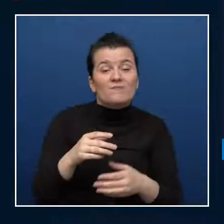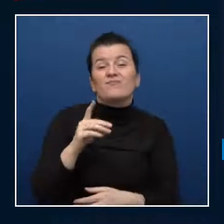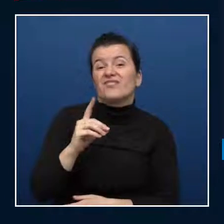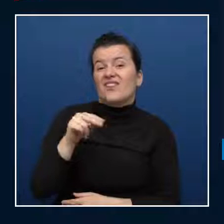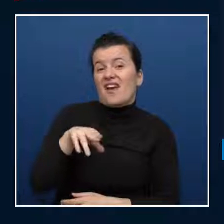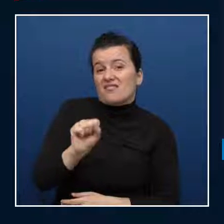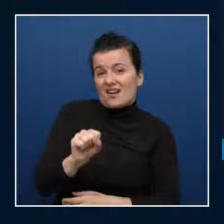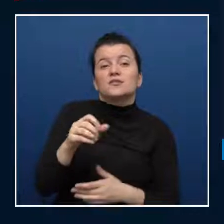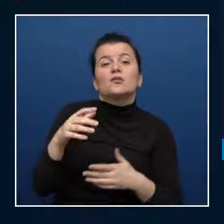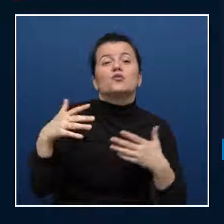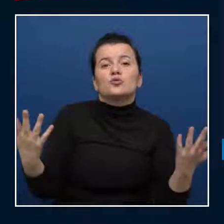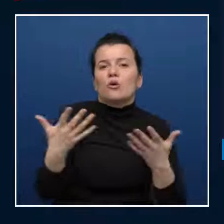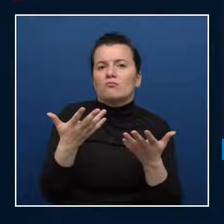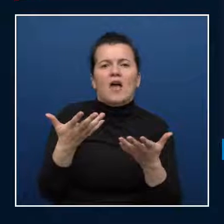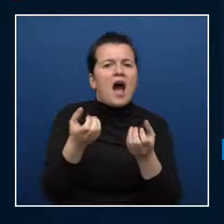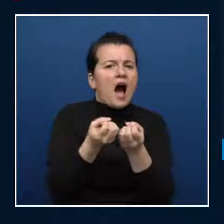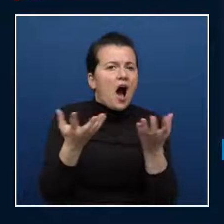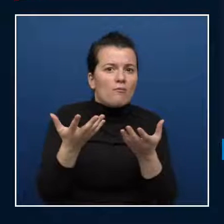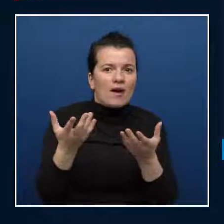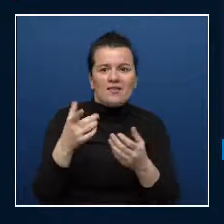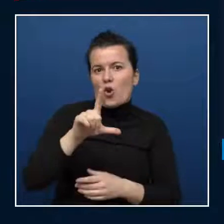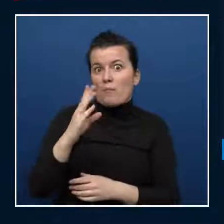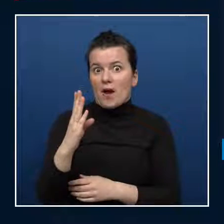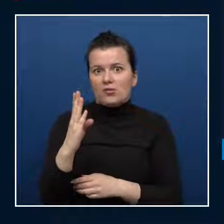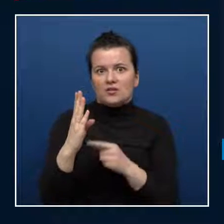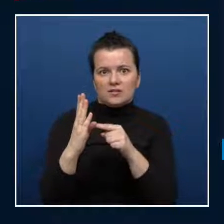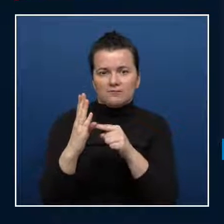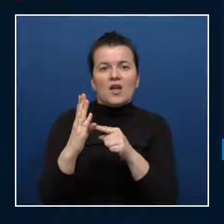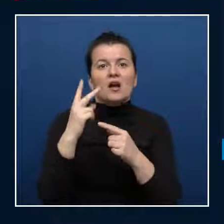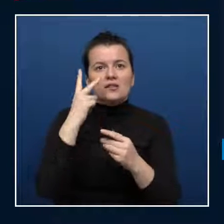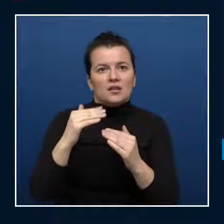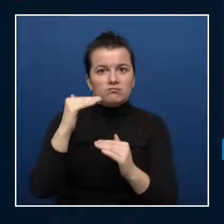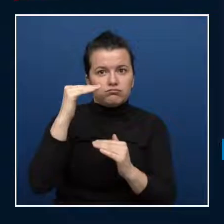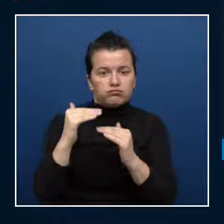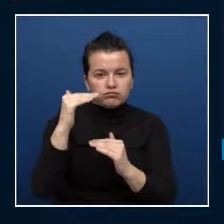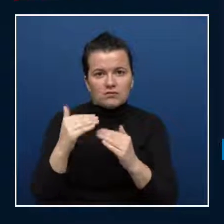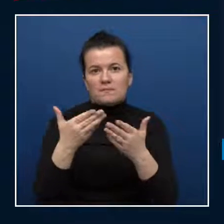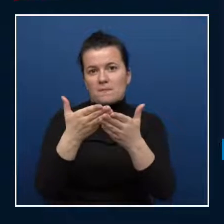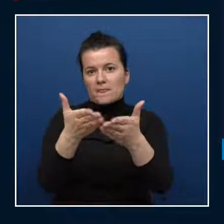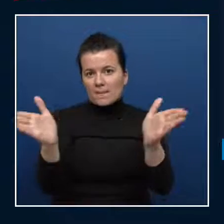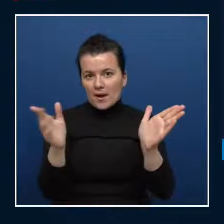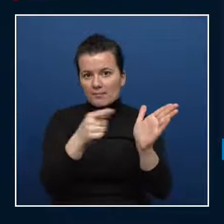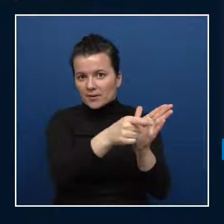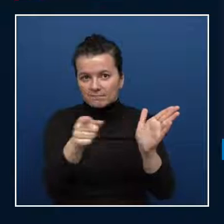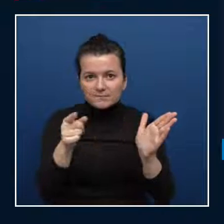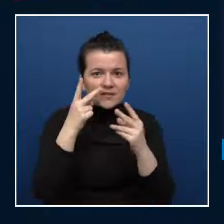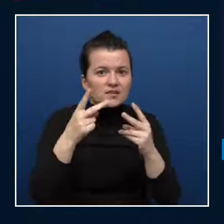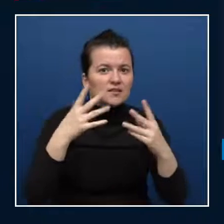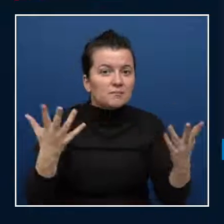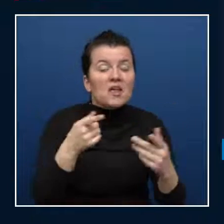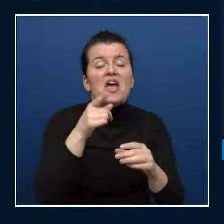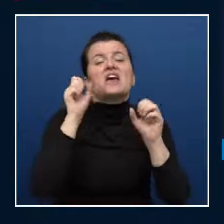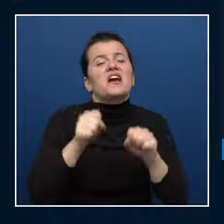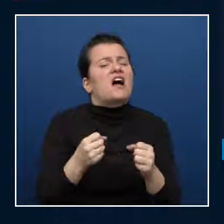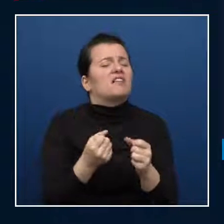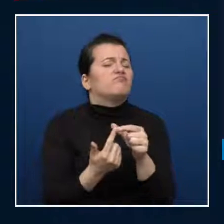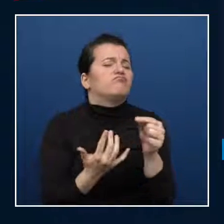allows you have a public-facing endpoint, and you can do various different routings with this. As you can see, we have